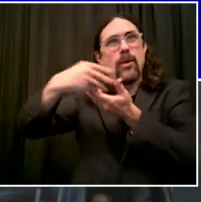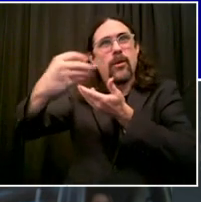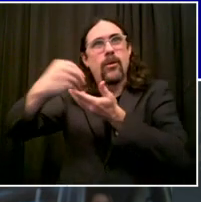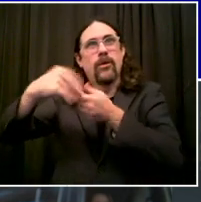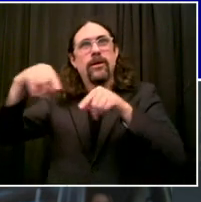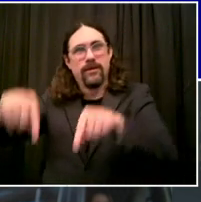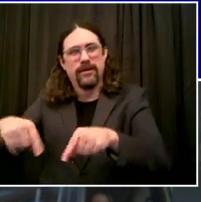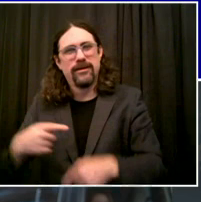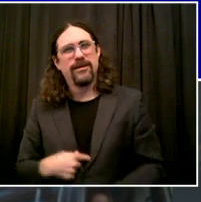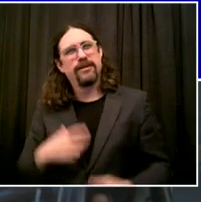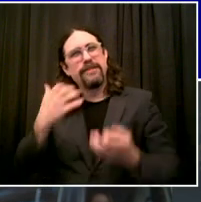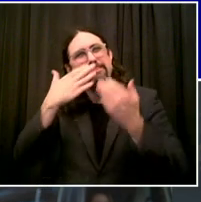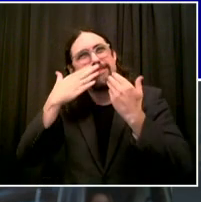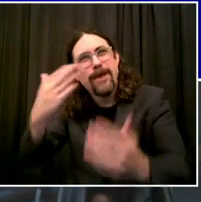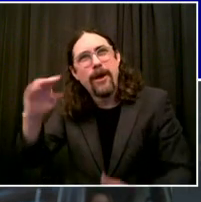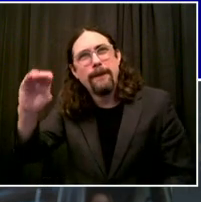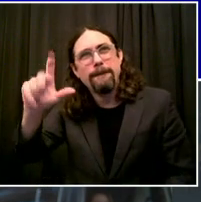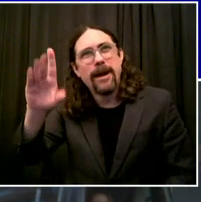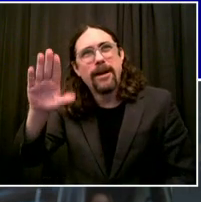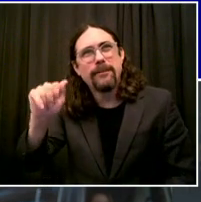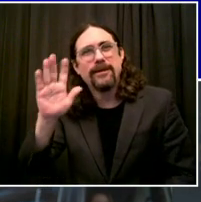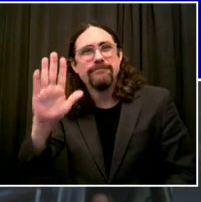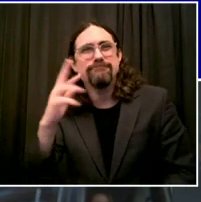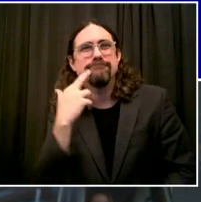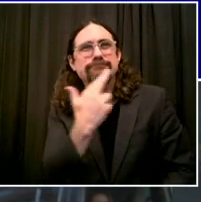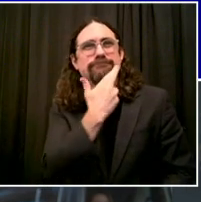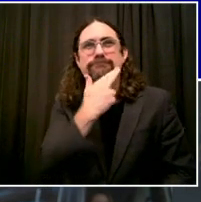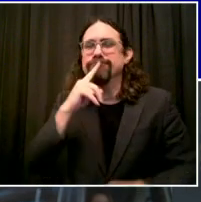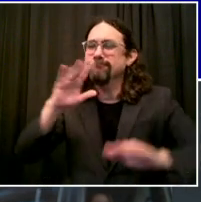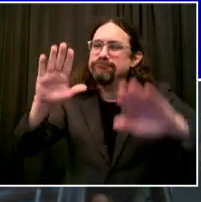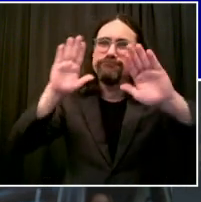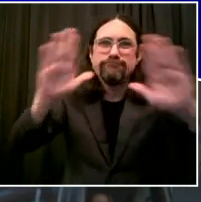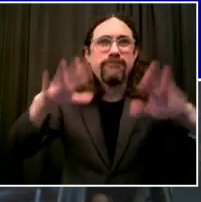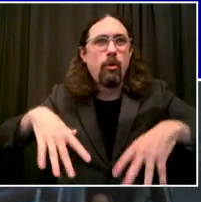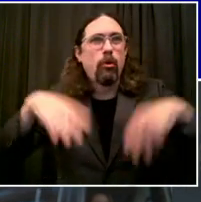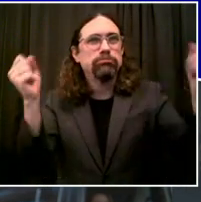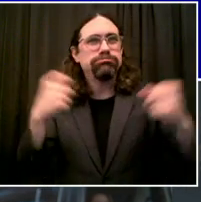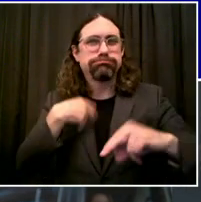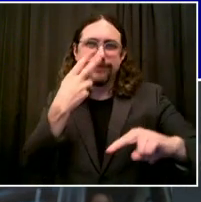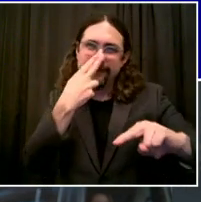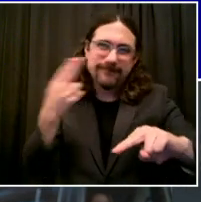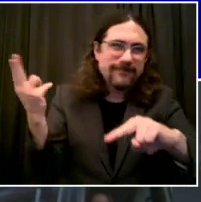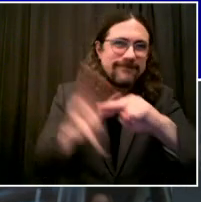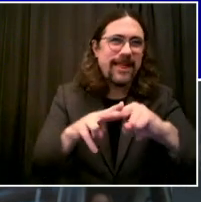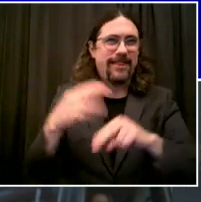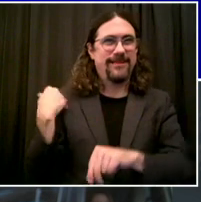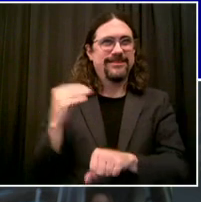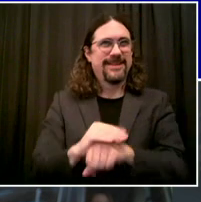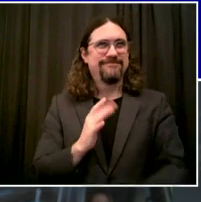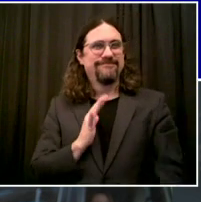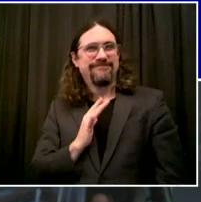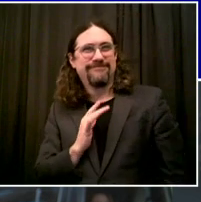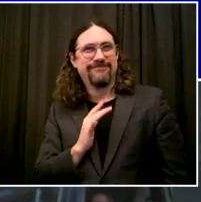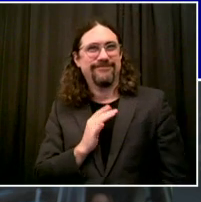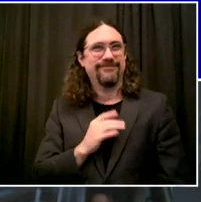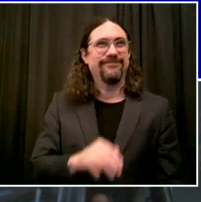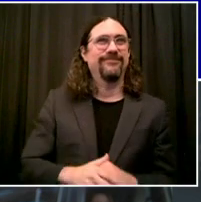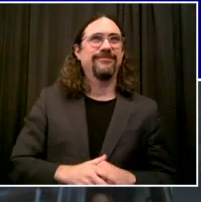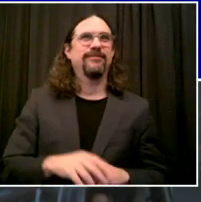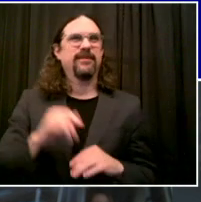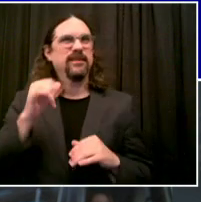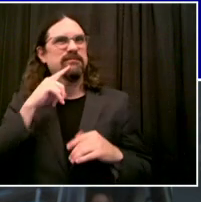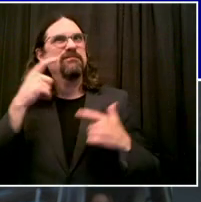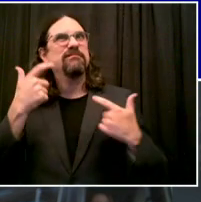wonderful hosts. And look, this is the beginning of something very big. As of this moment,